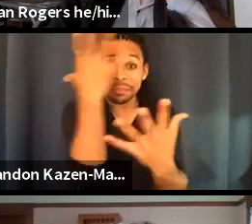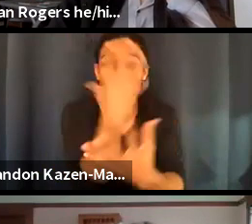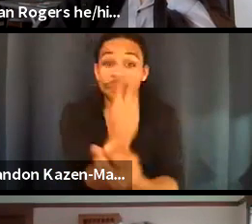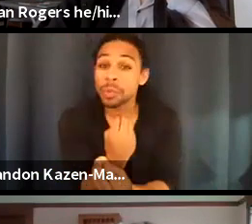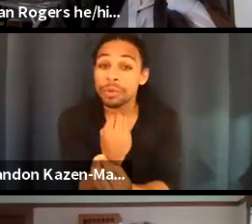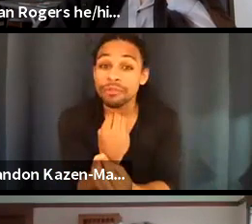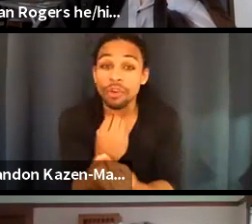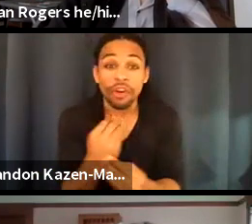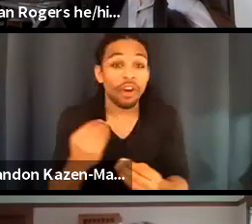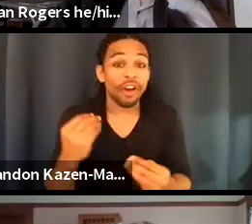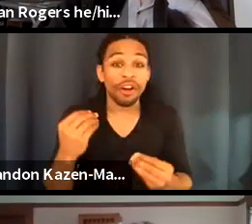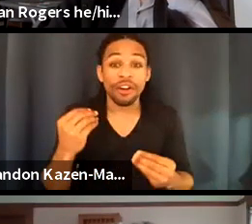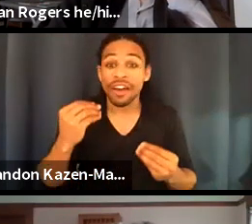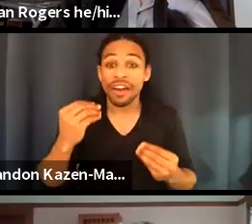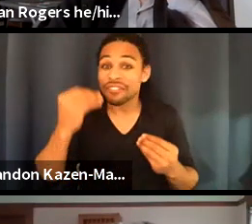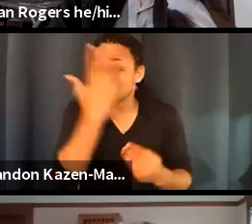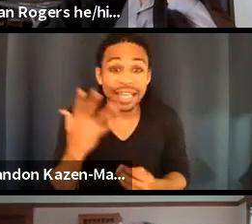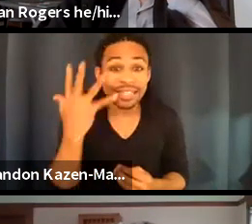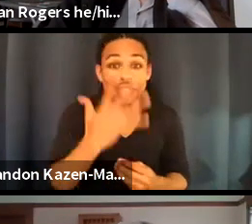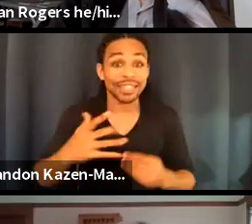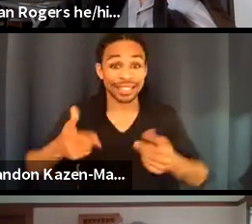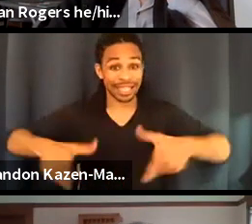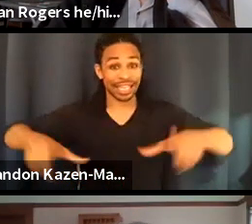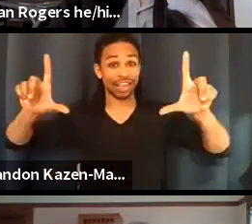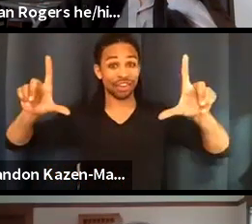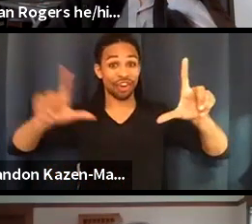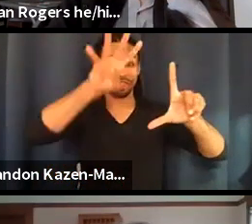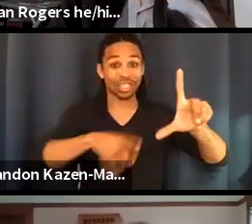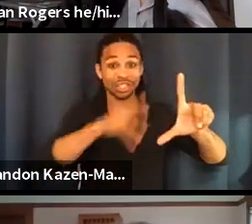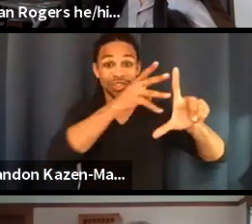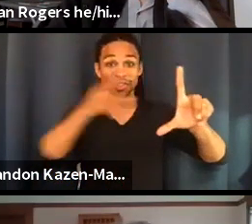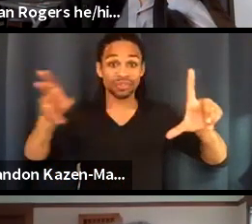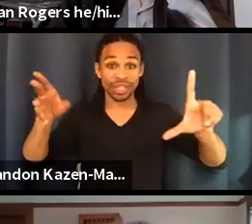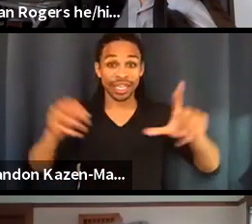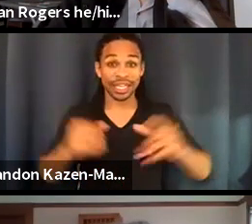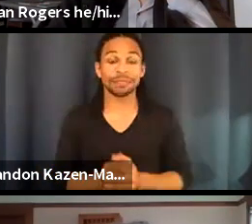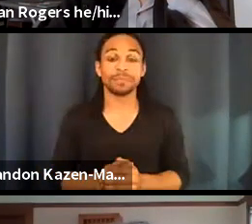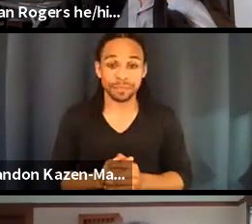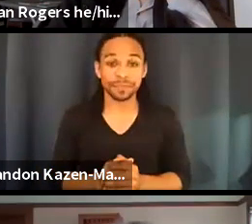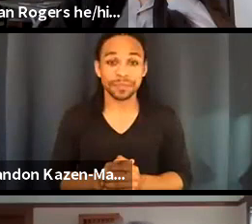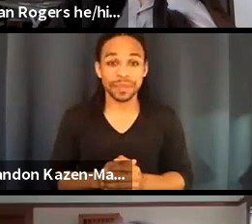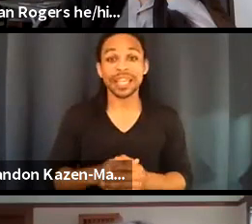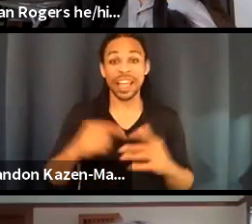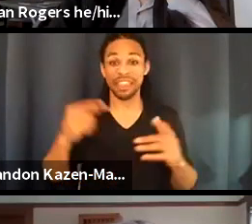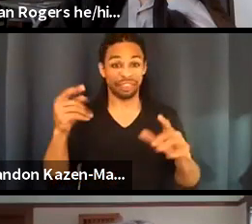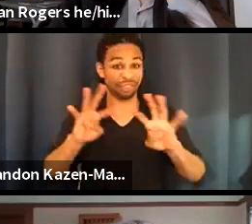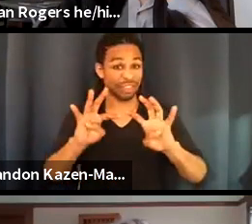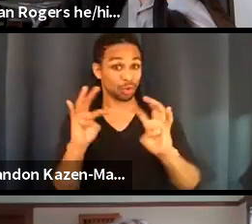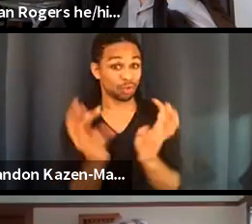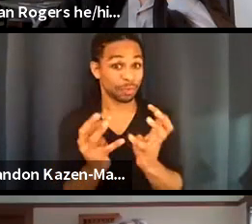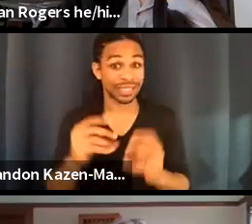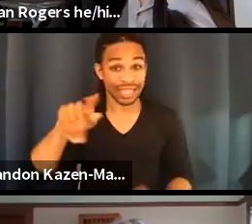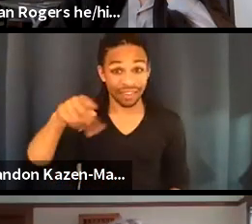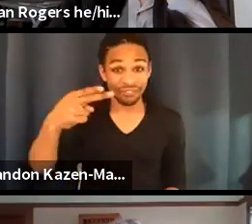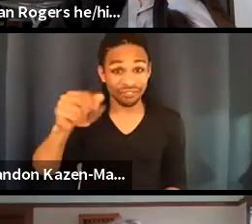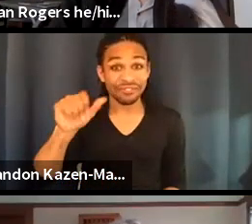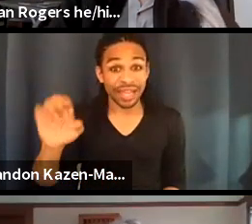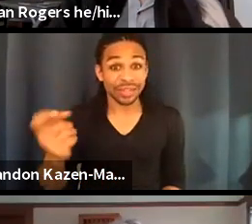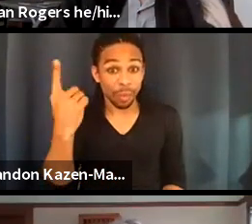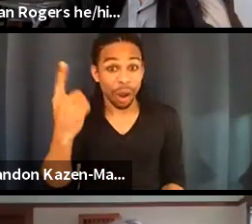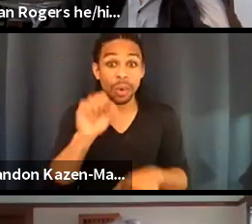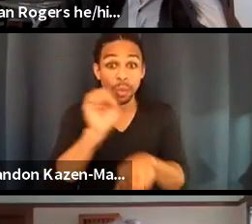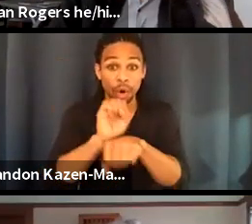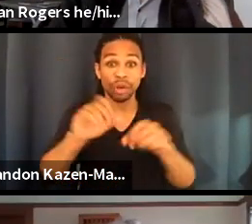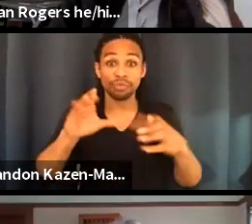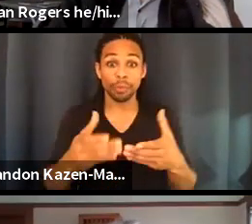They are the Phase One Working Group. As I've mentioned, I was not one of the original writers of the document, but these folks